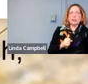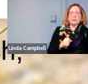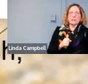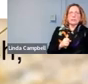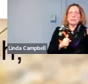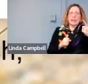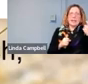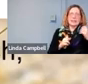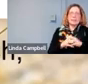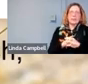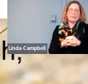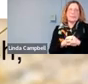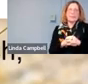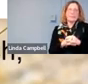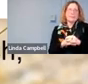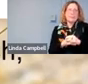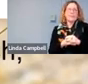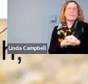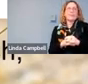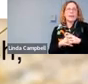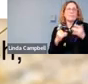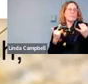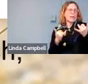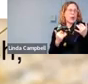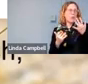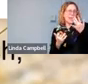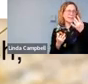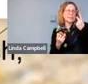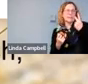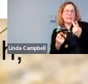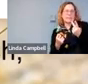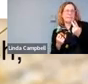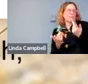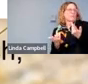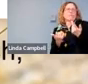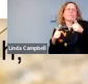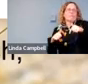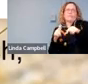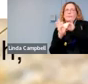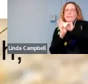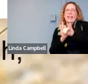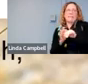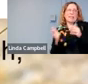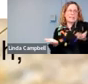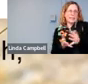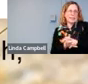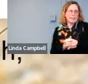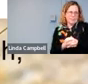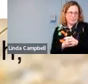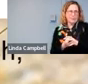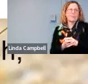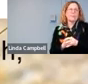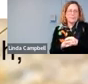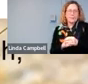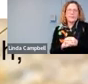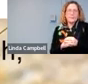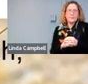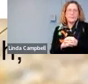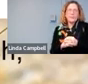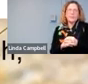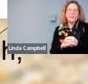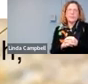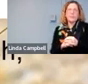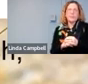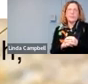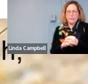Ontario just had their first report of a marbled crayfish last summer, and so right now we're just waiting to see through the identification